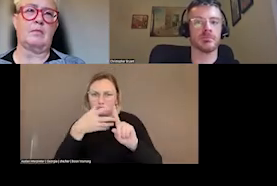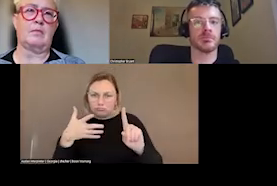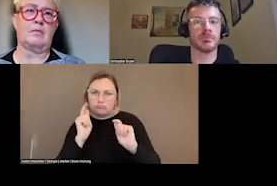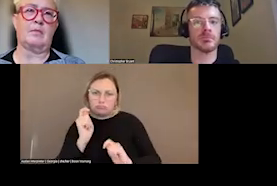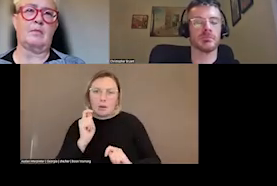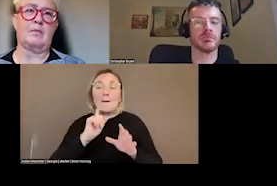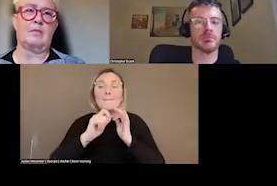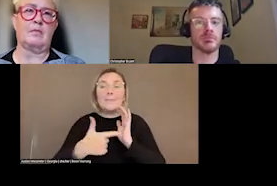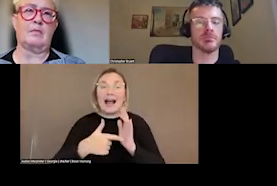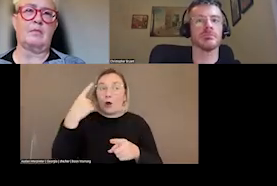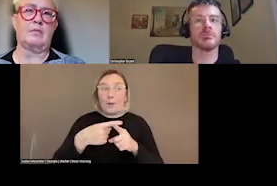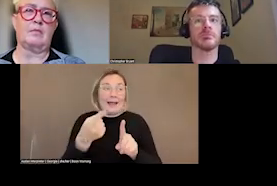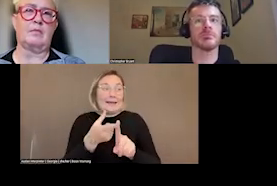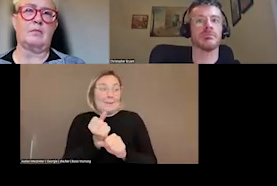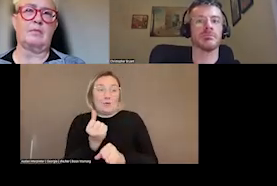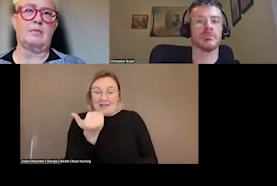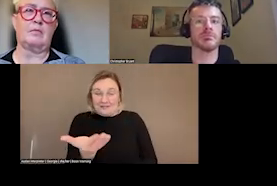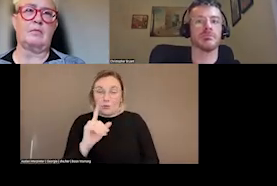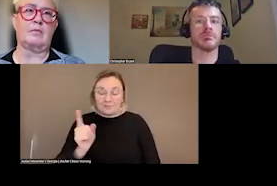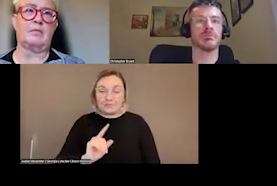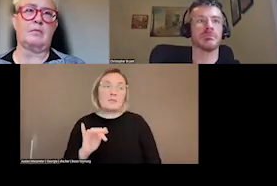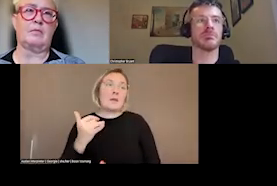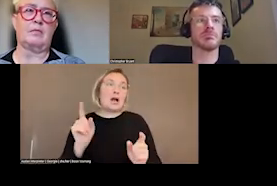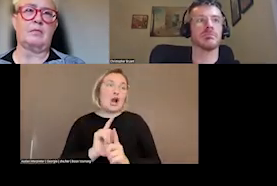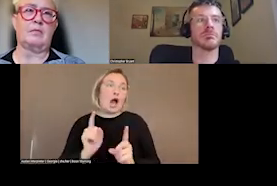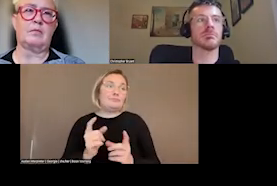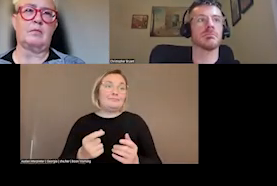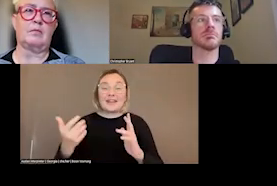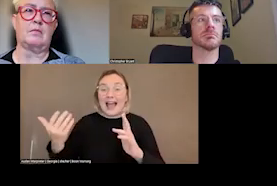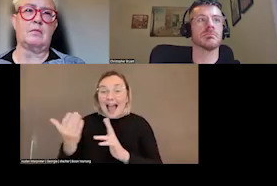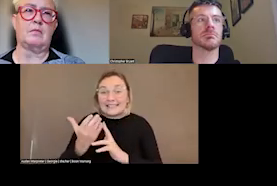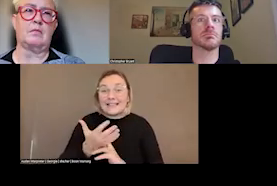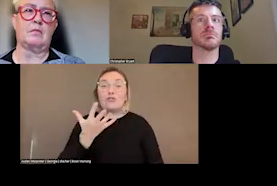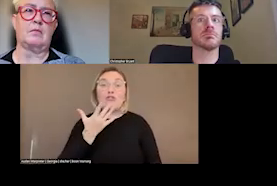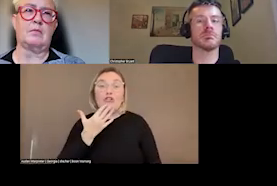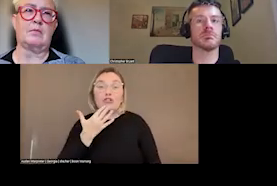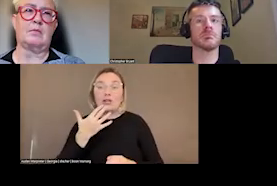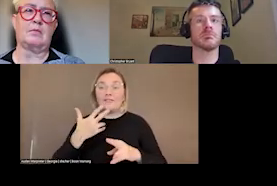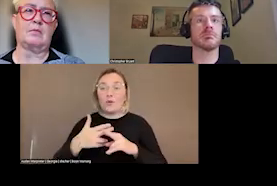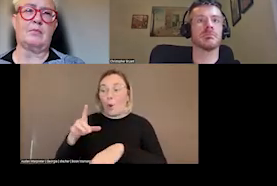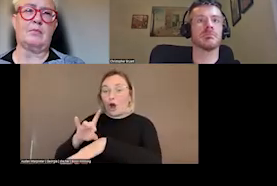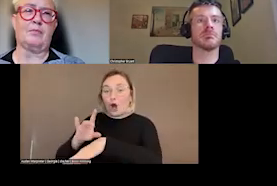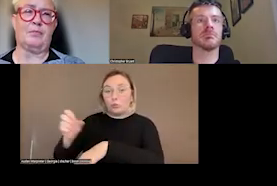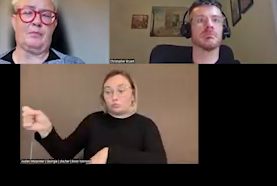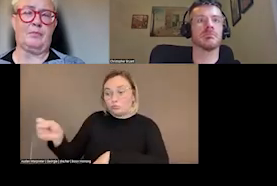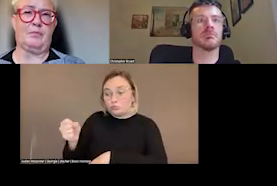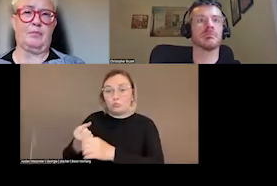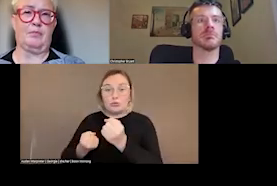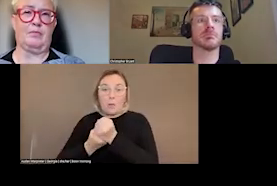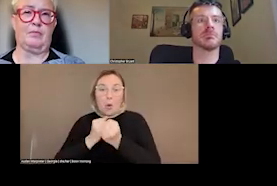as a quick example, that might be access costs for a consultant to support the